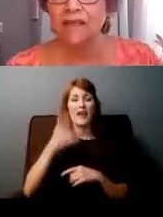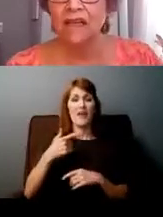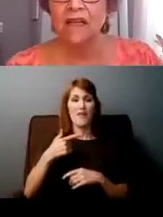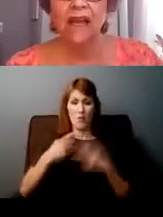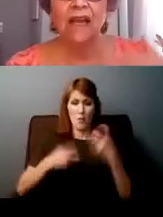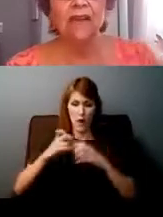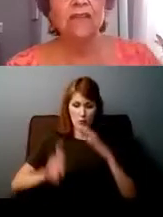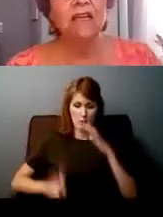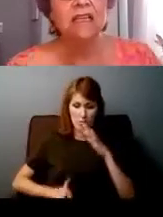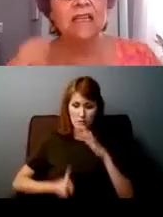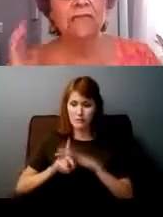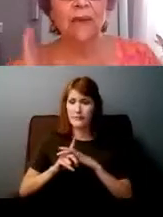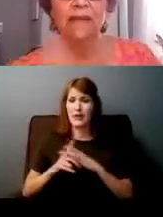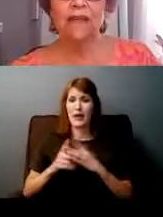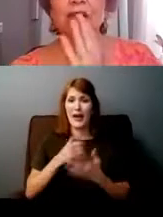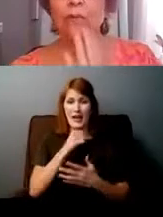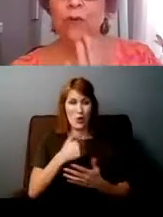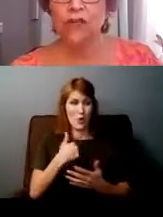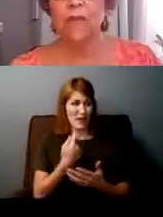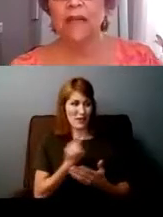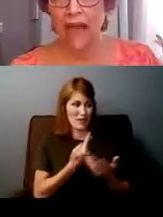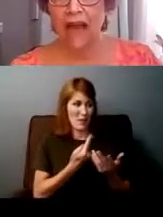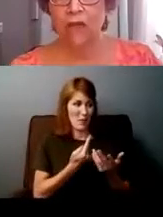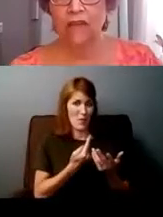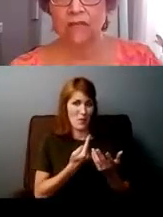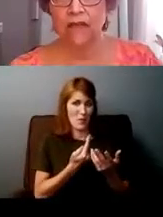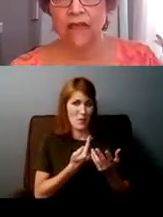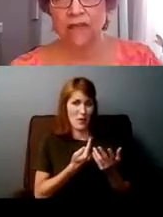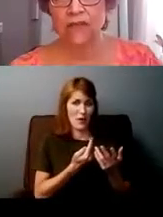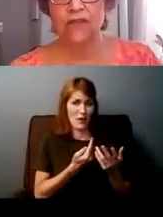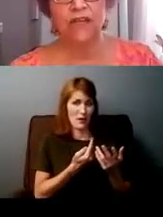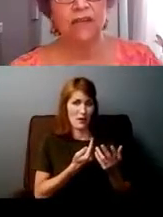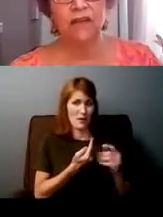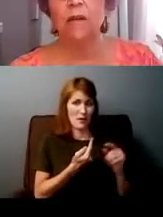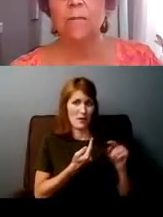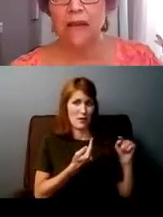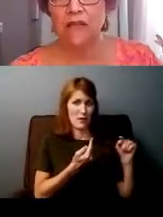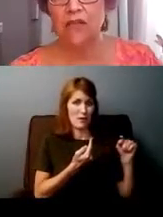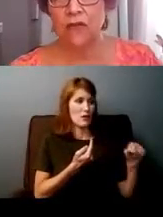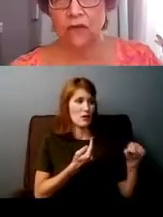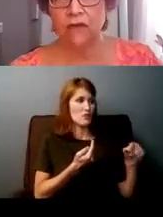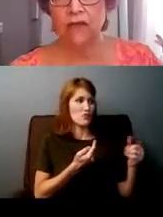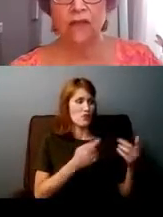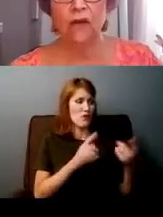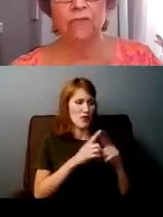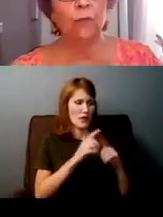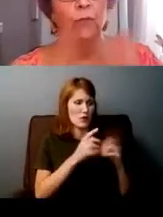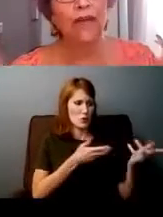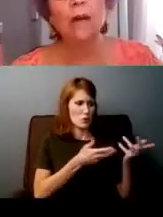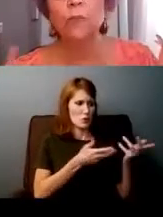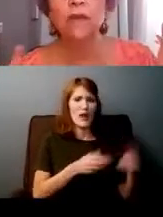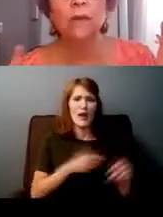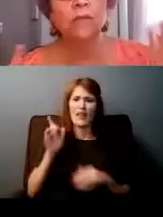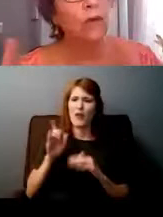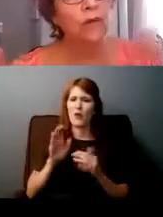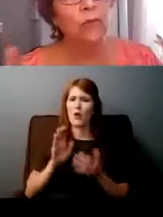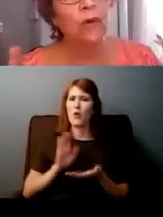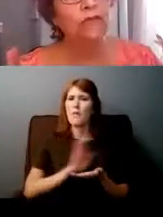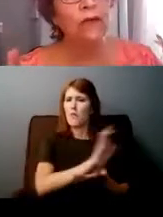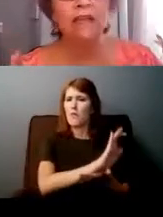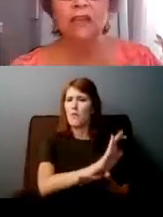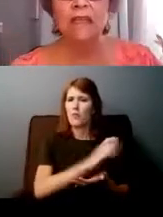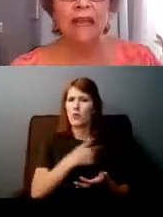point, if I've got a D friend, they're going to push me out of my lethargy. They're going to make sure, if you break up with